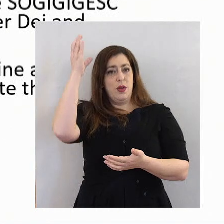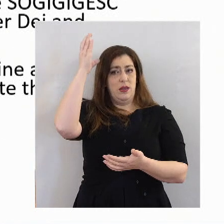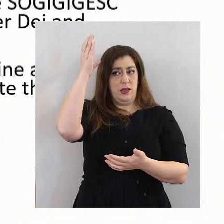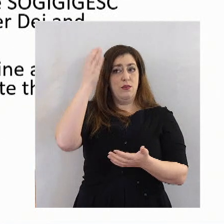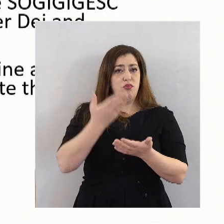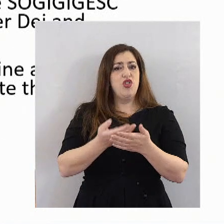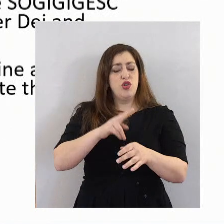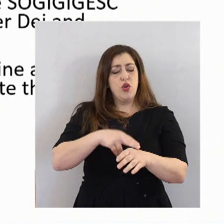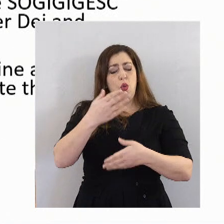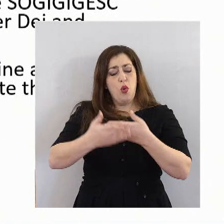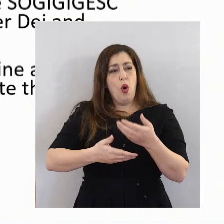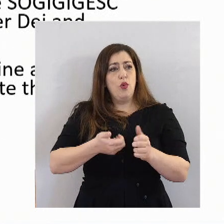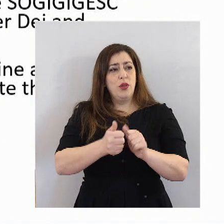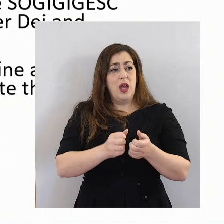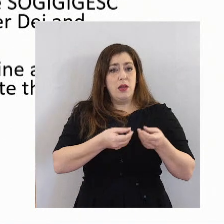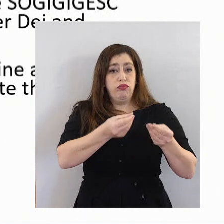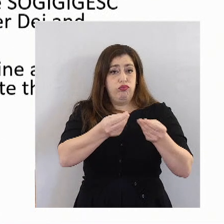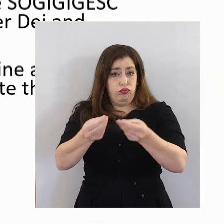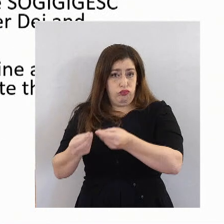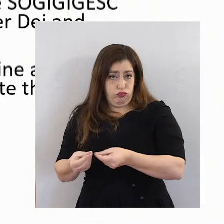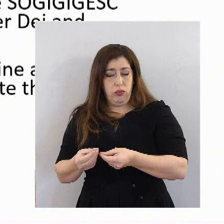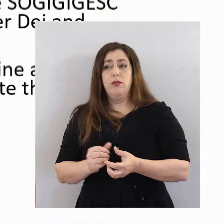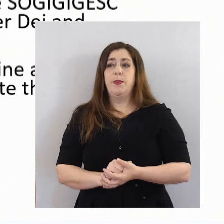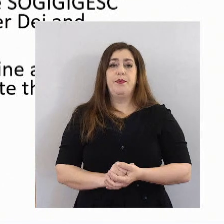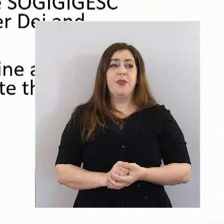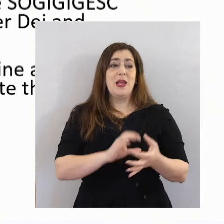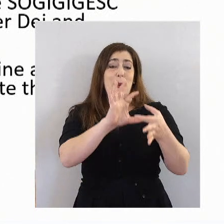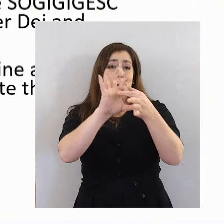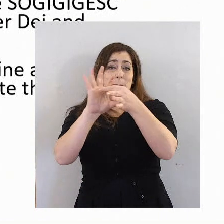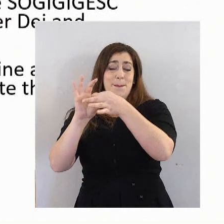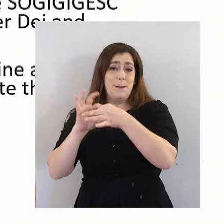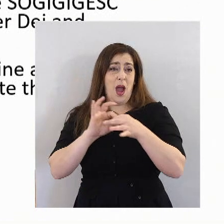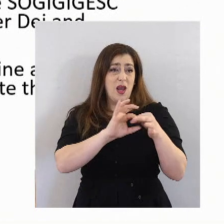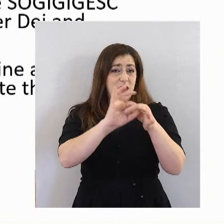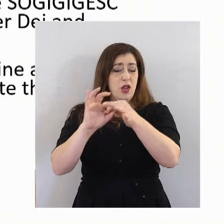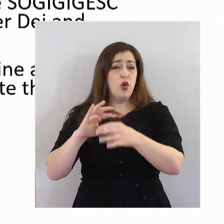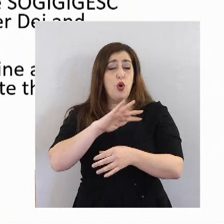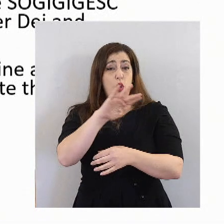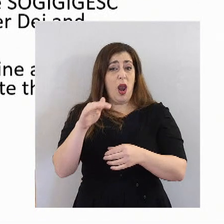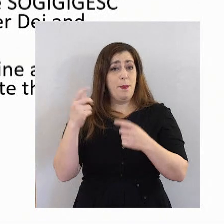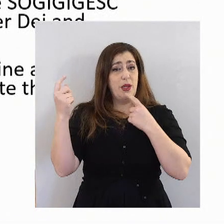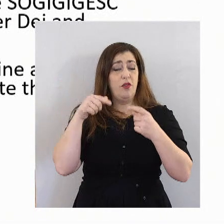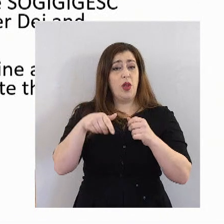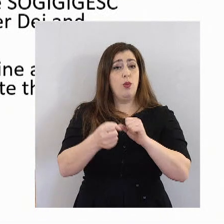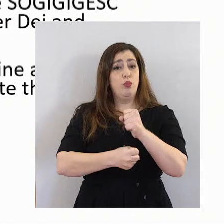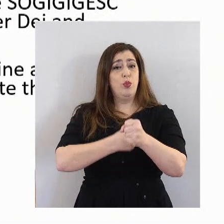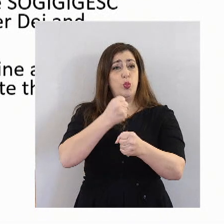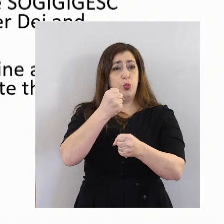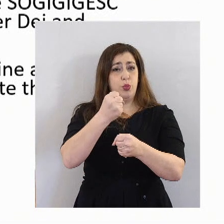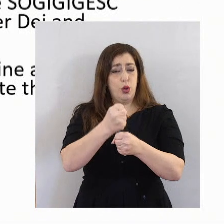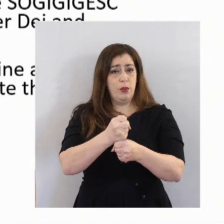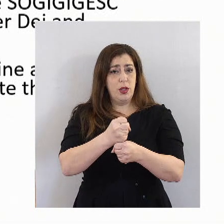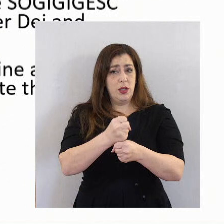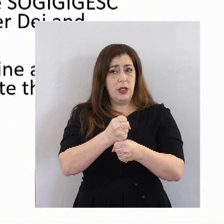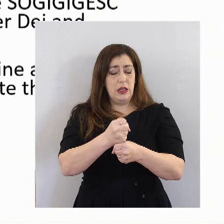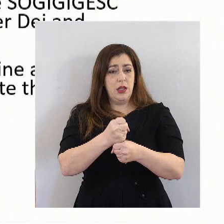this in the future. All partners engaged in the project and committed towards the